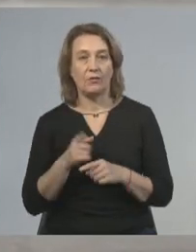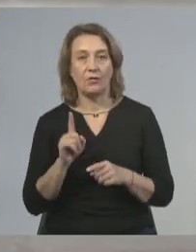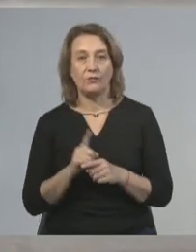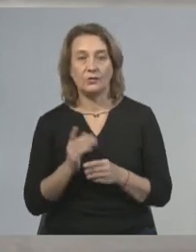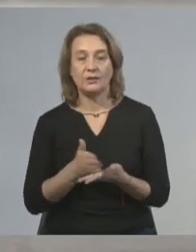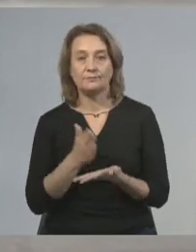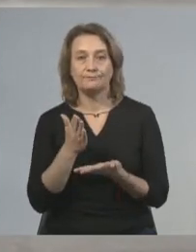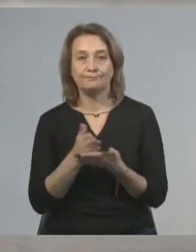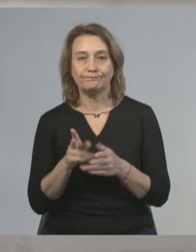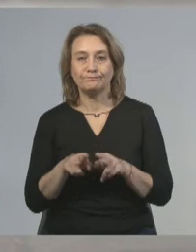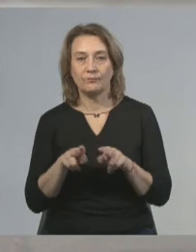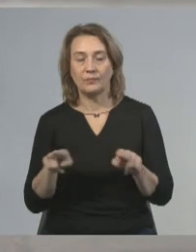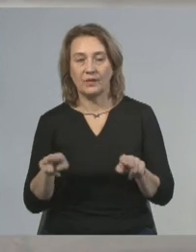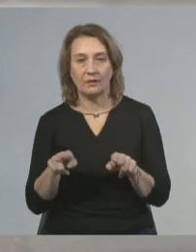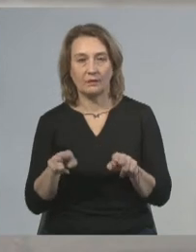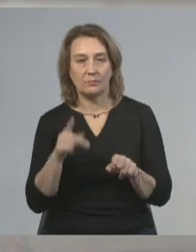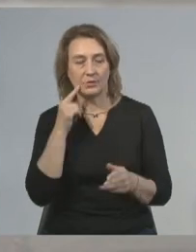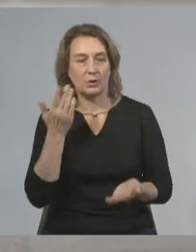events